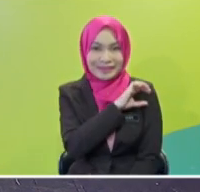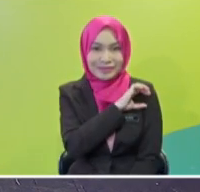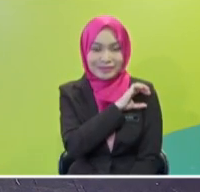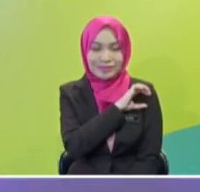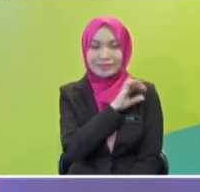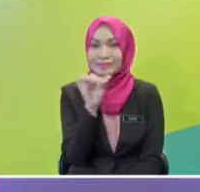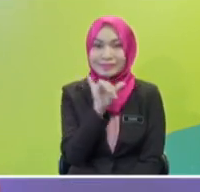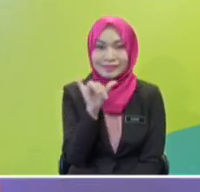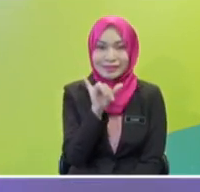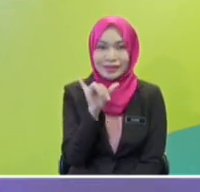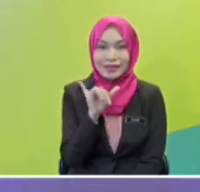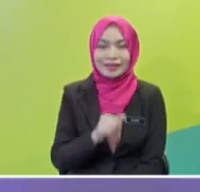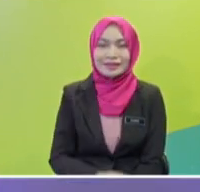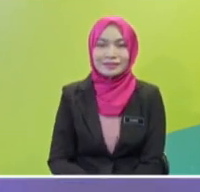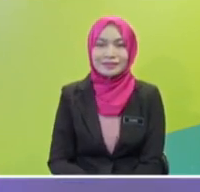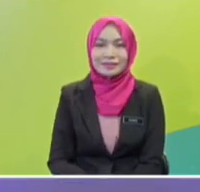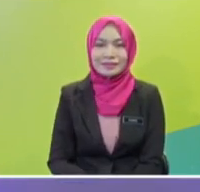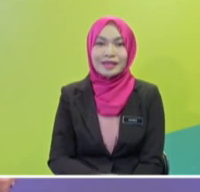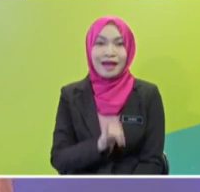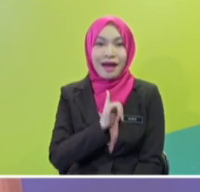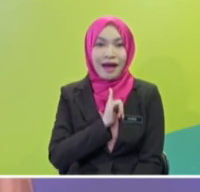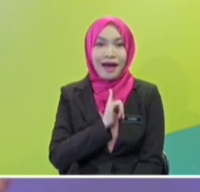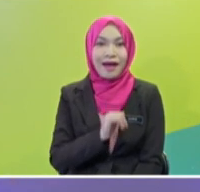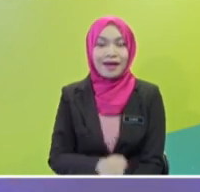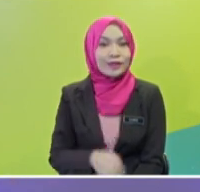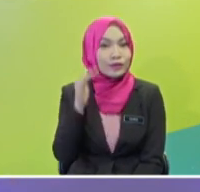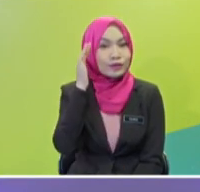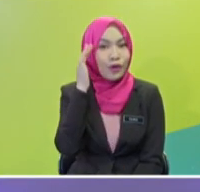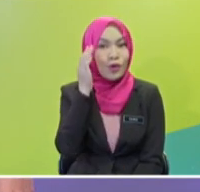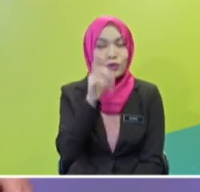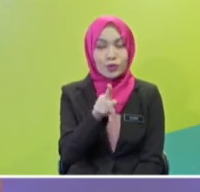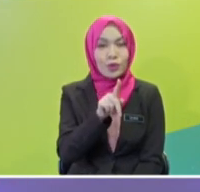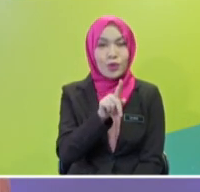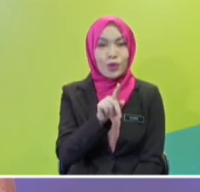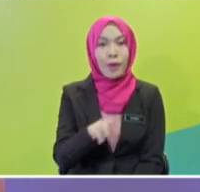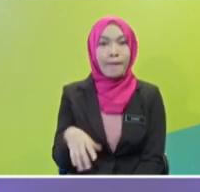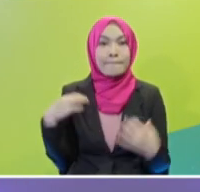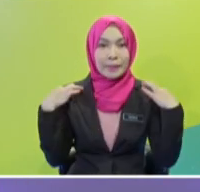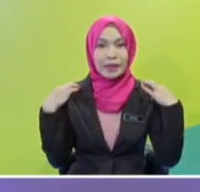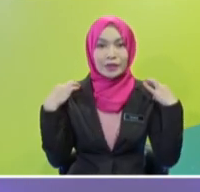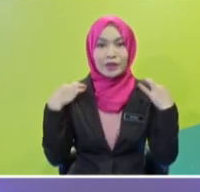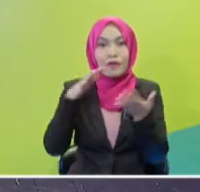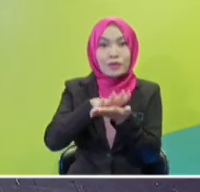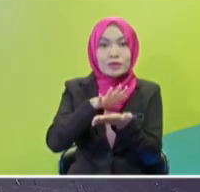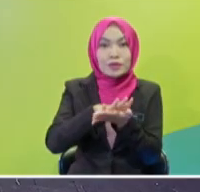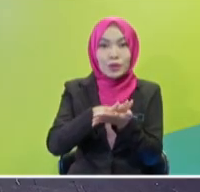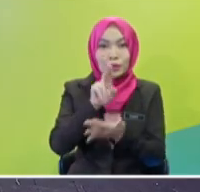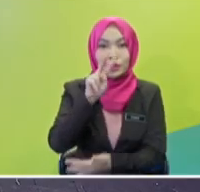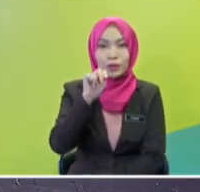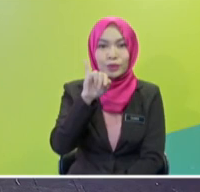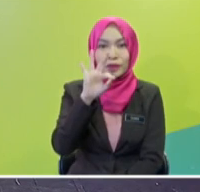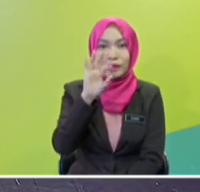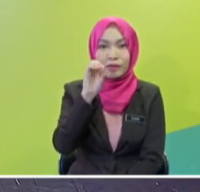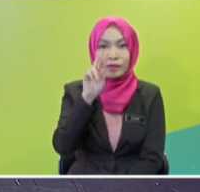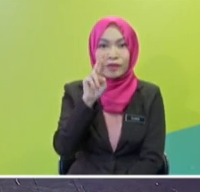Yeah. And then, I'm sure you go to school wearing your school uniforms. Ah, yes. Yeah. And